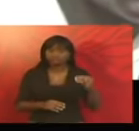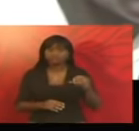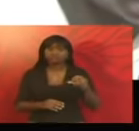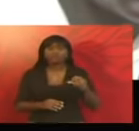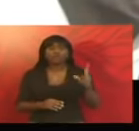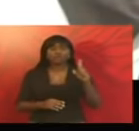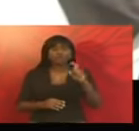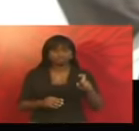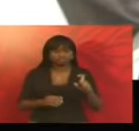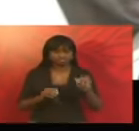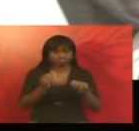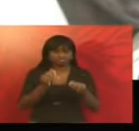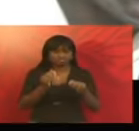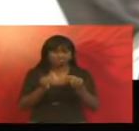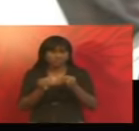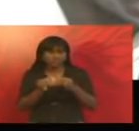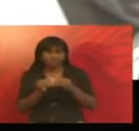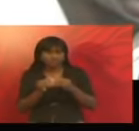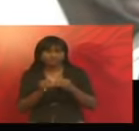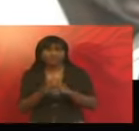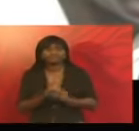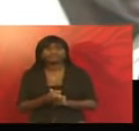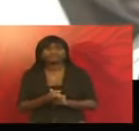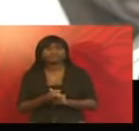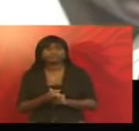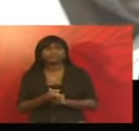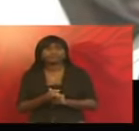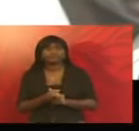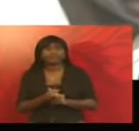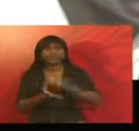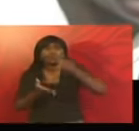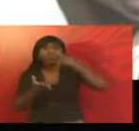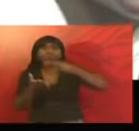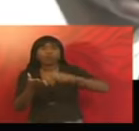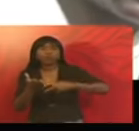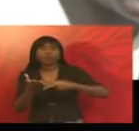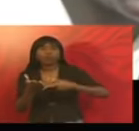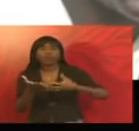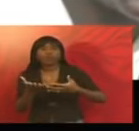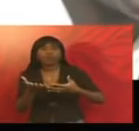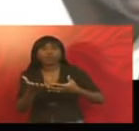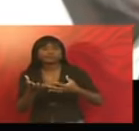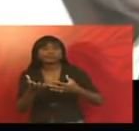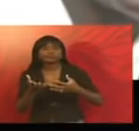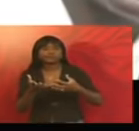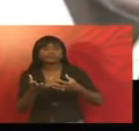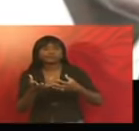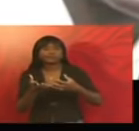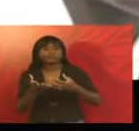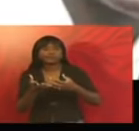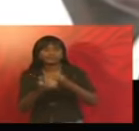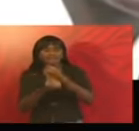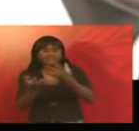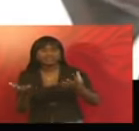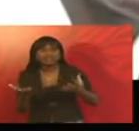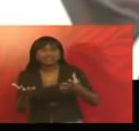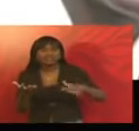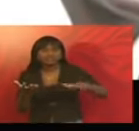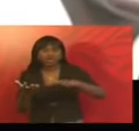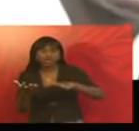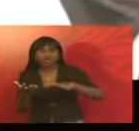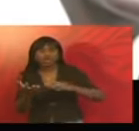question as well. What is the content in terms of local as opposed to